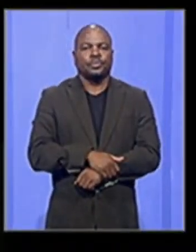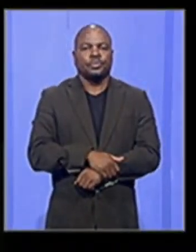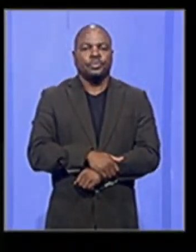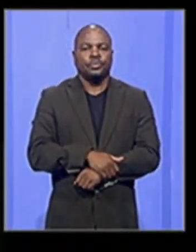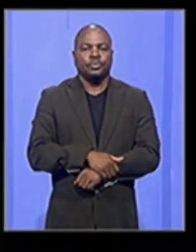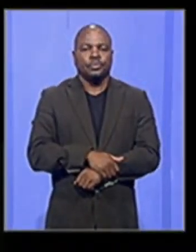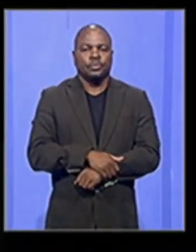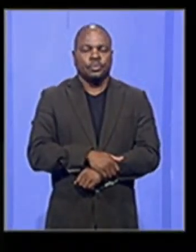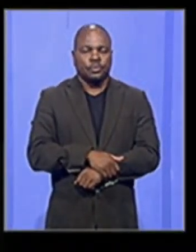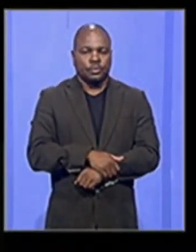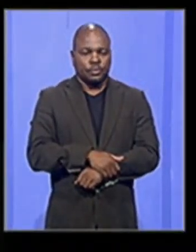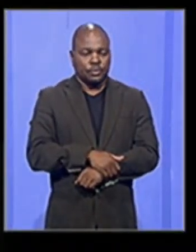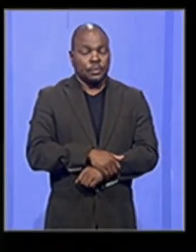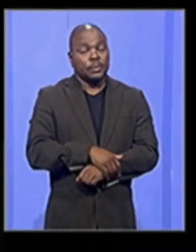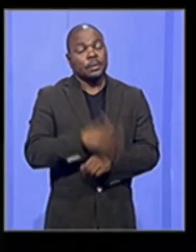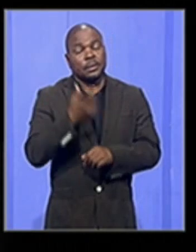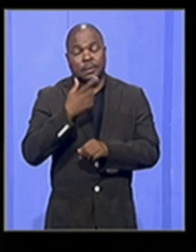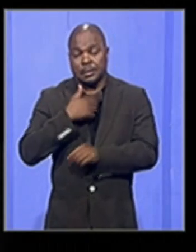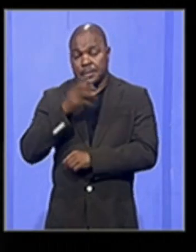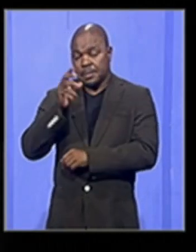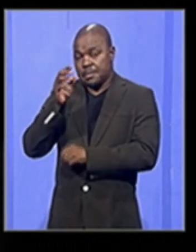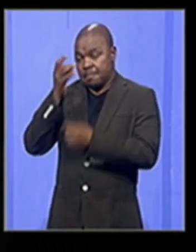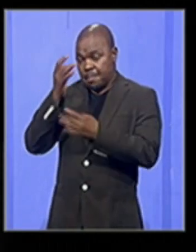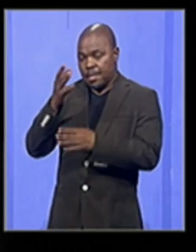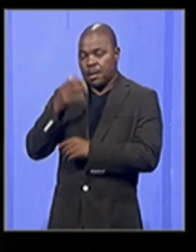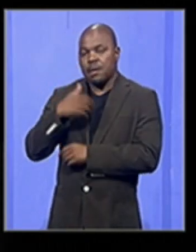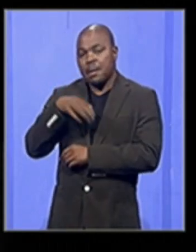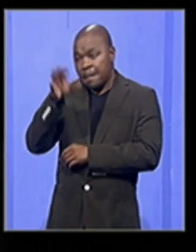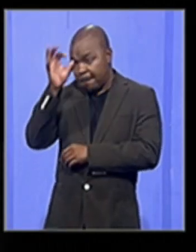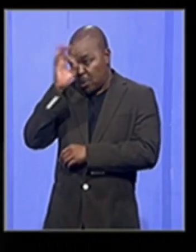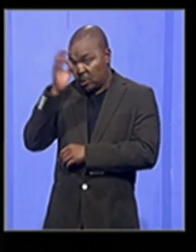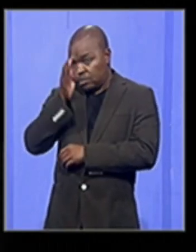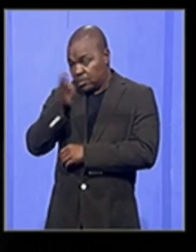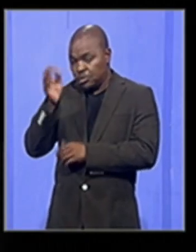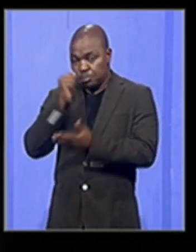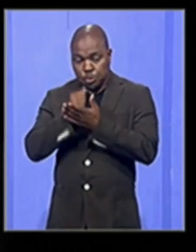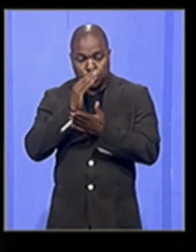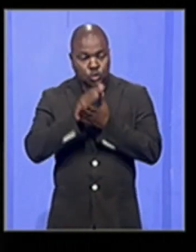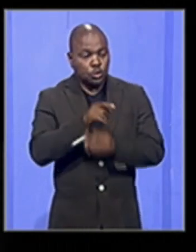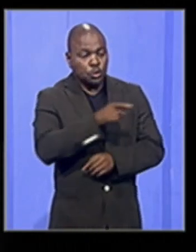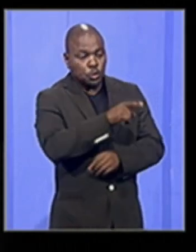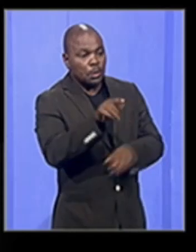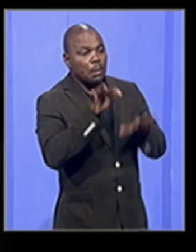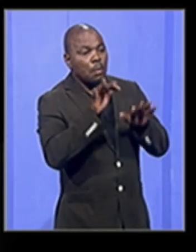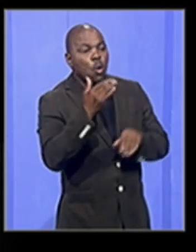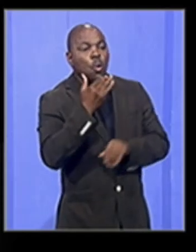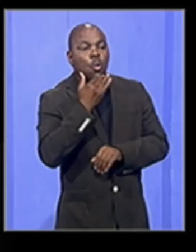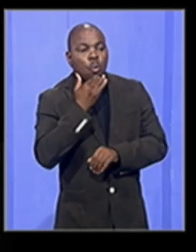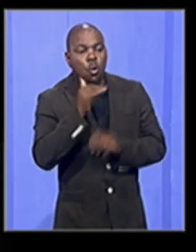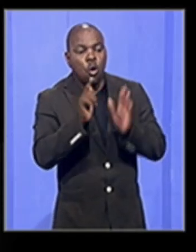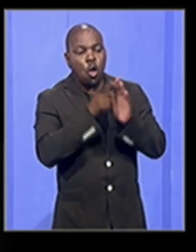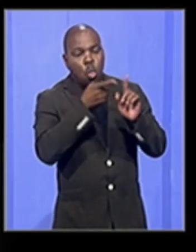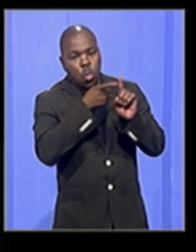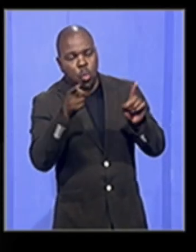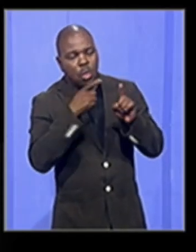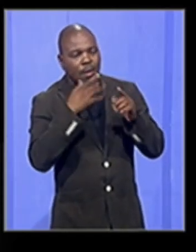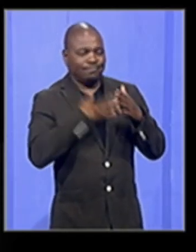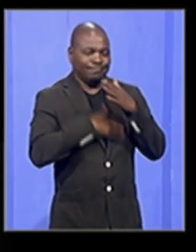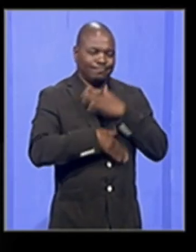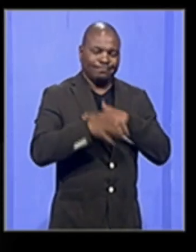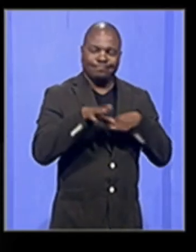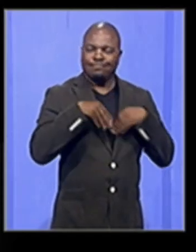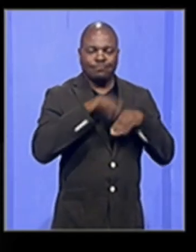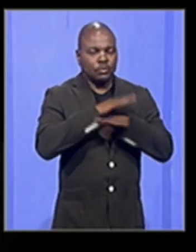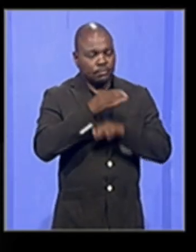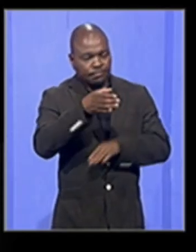Motorists are warned that law enforcement officers will show no tolerance to people who break the rules of the road by driving under